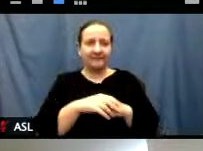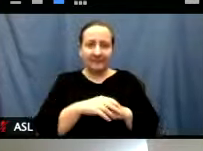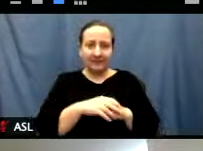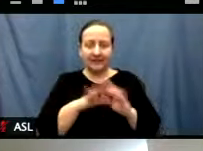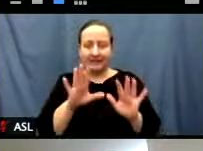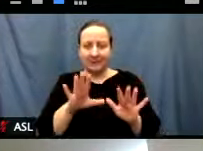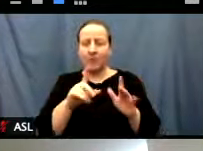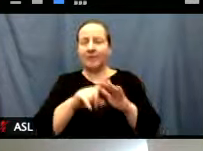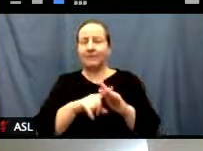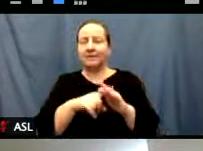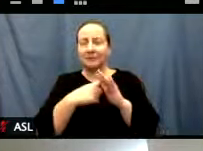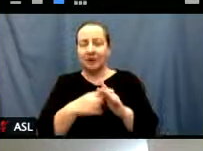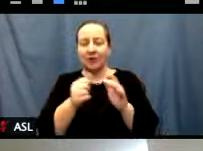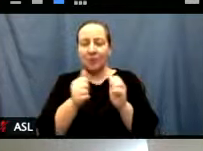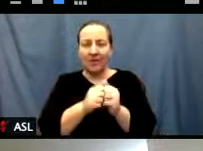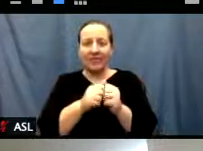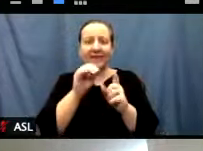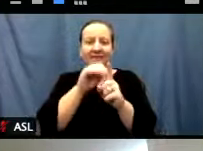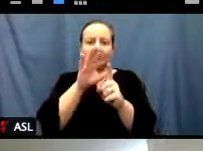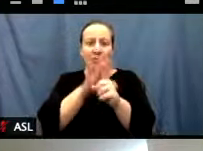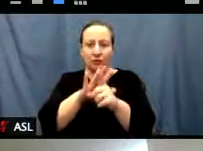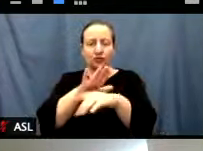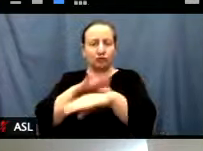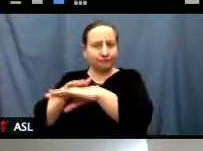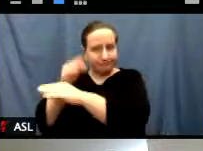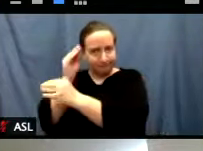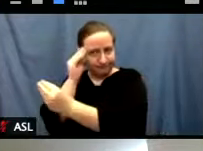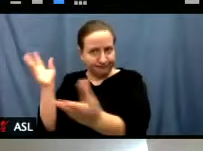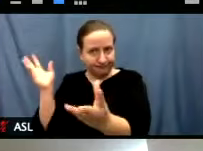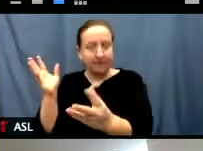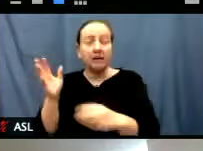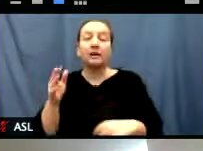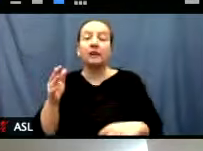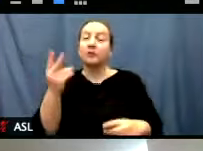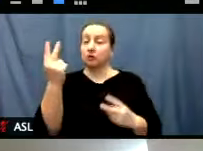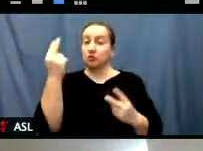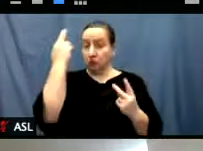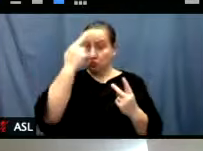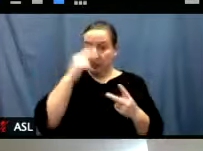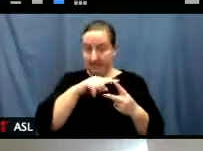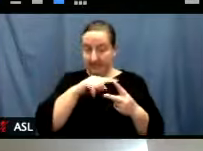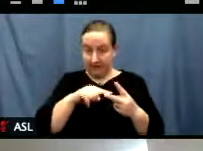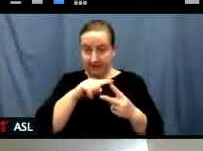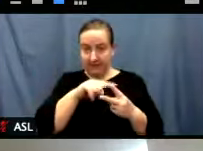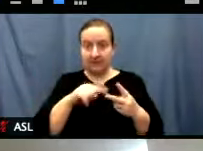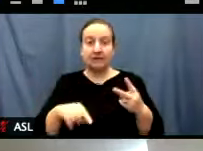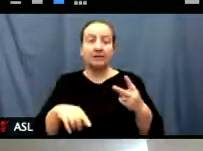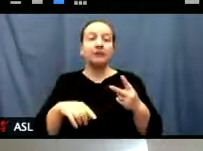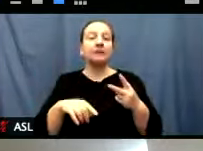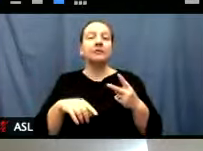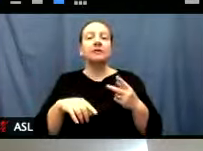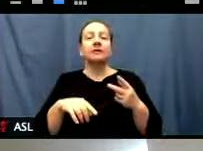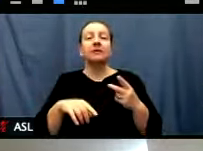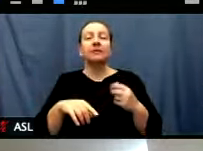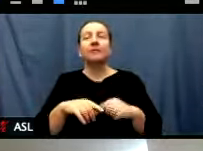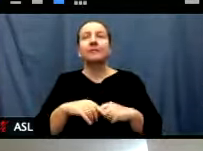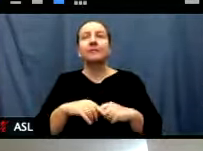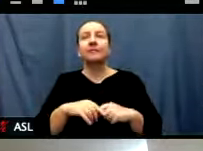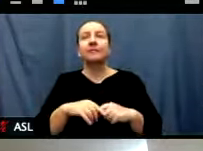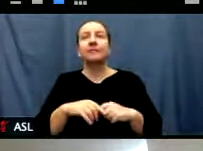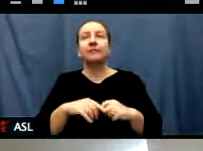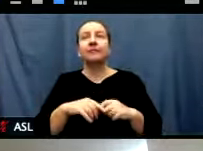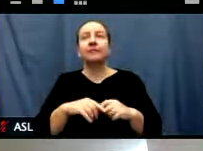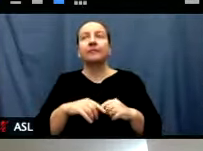let's start with exposure notifications. So there's two reasons why, primarily. The first one